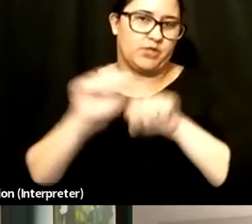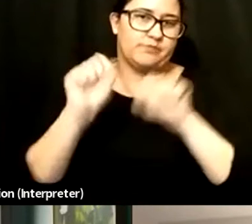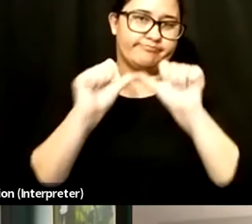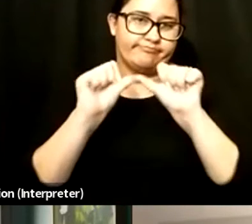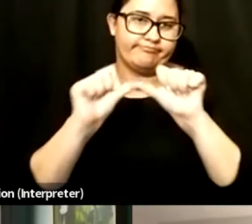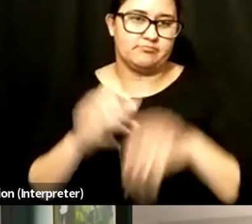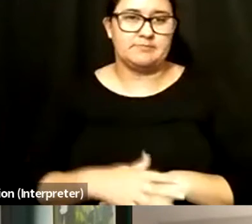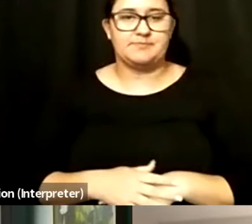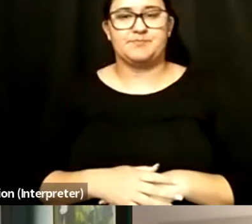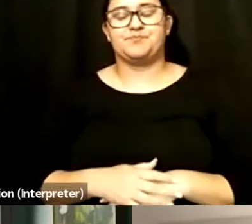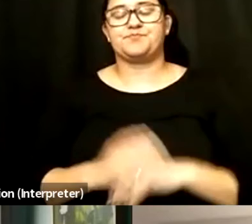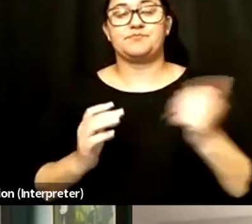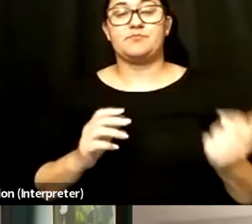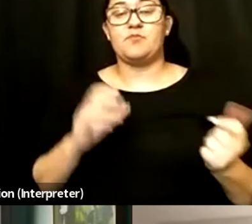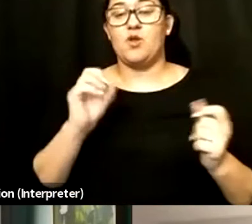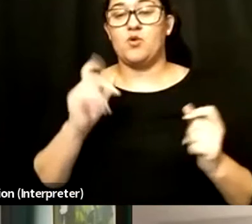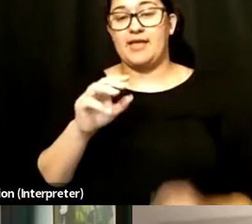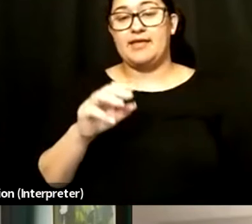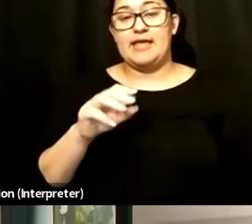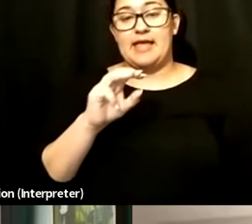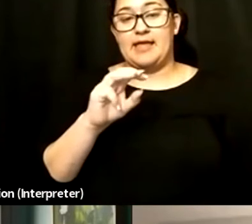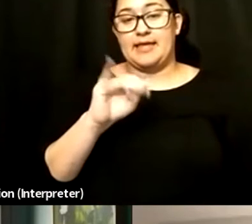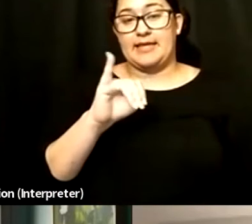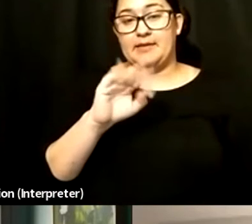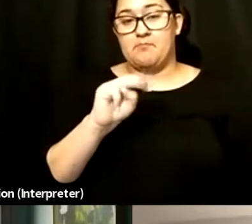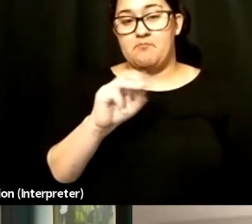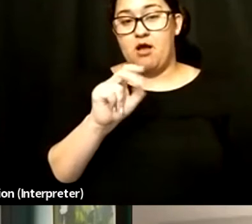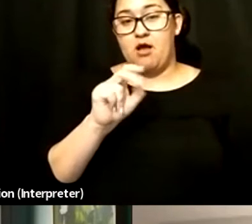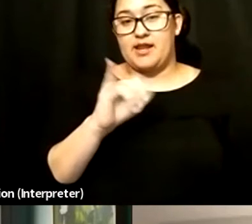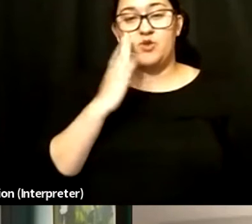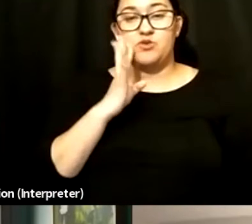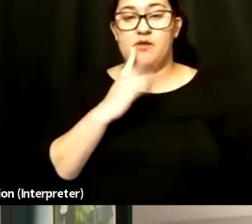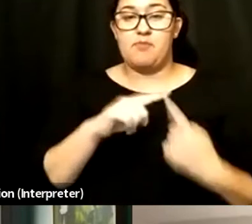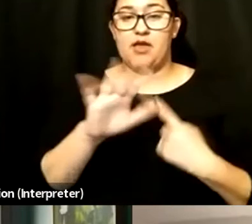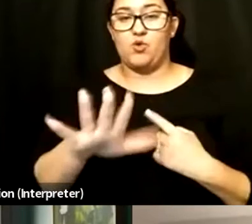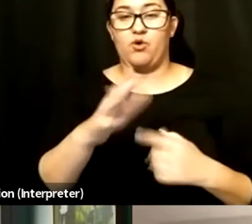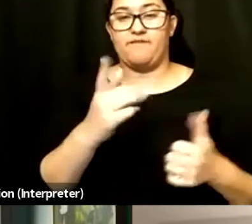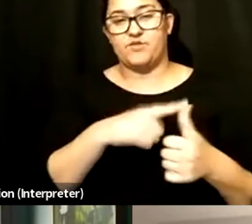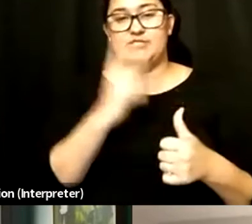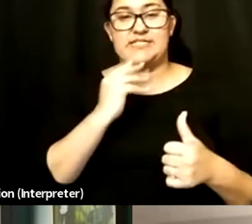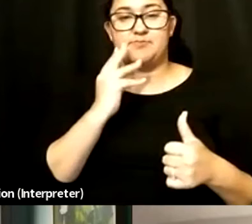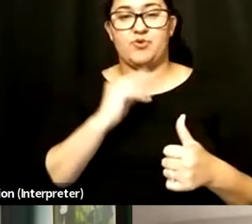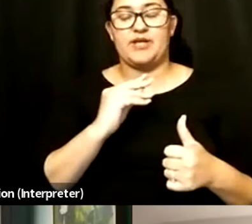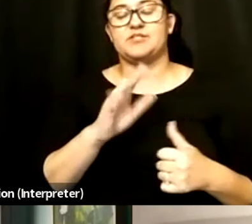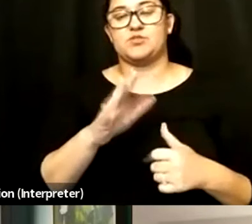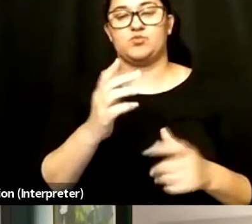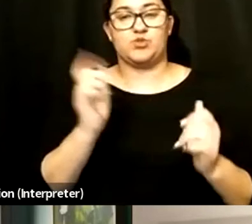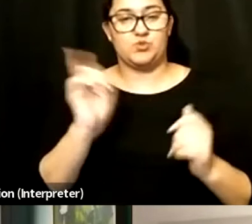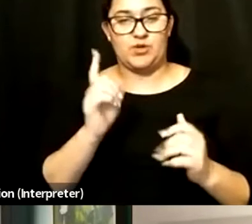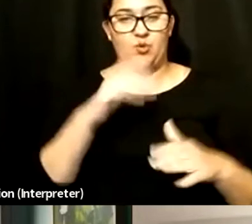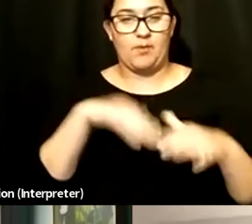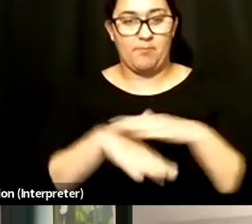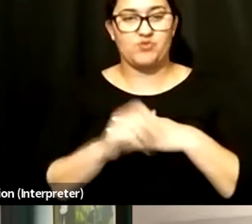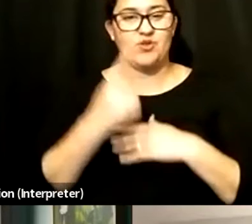And Mia and Imani, I know Imani, you said your first experience with ableism was at your birth. So I think we've all